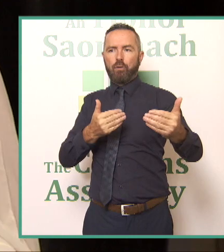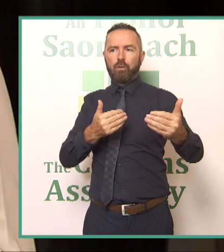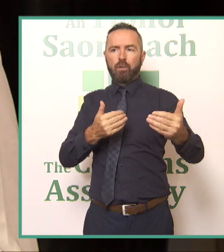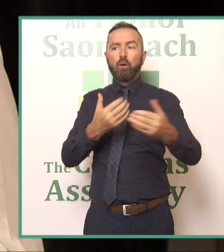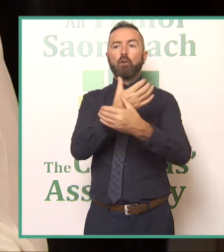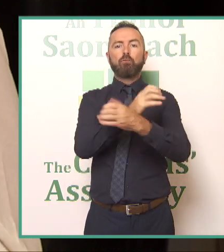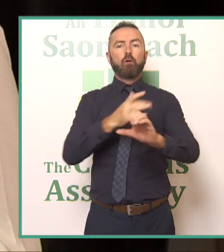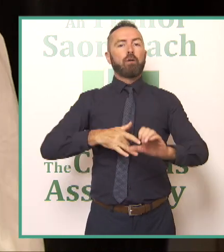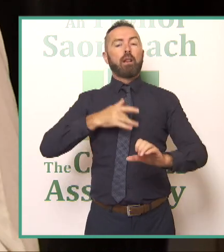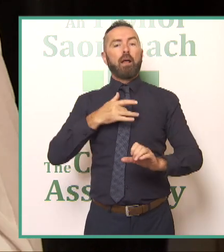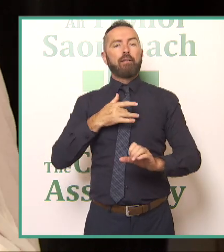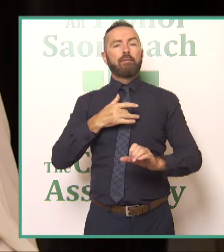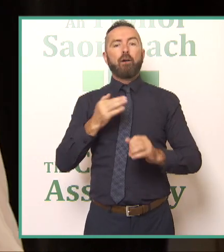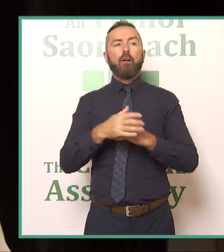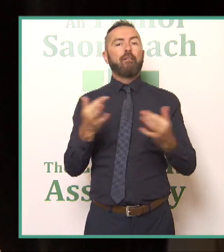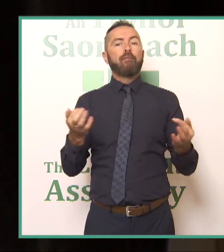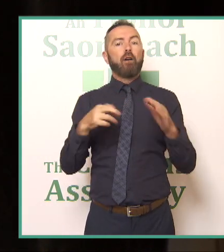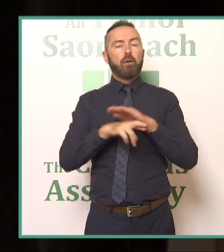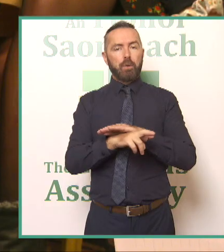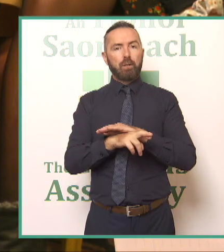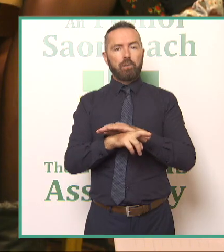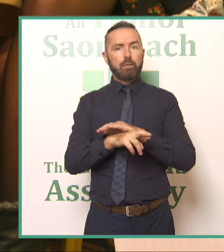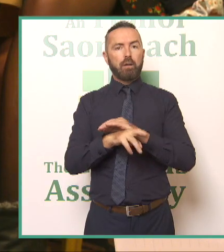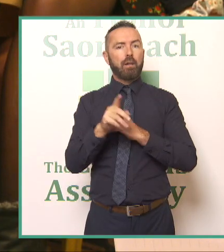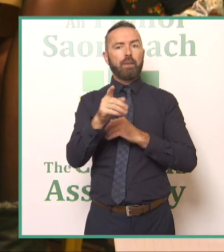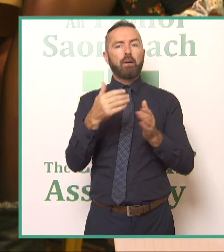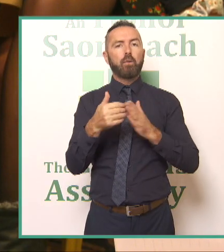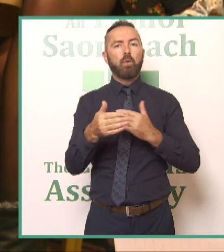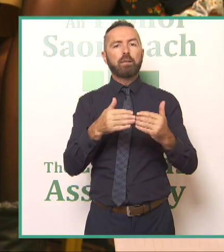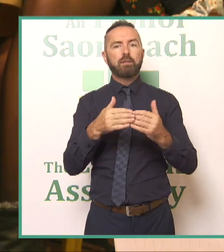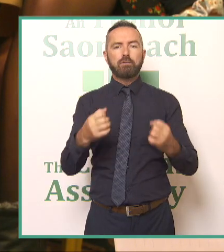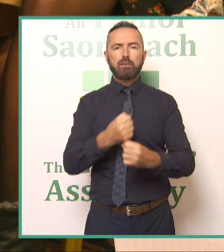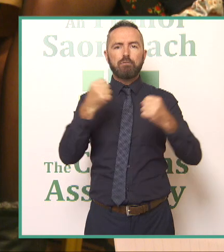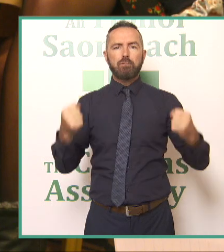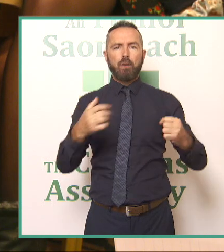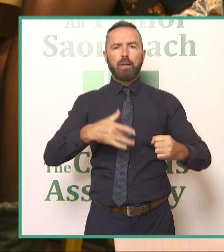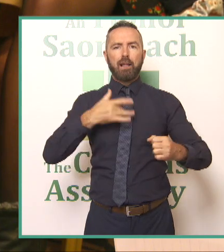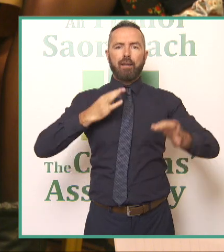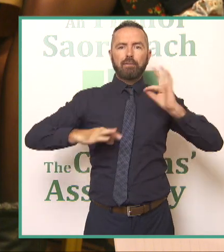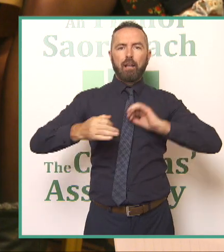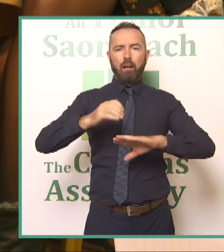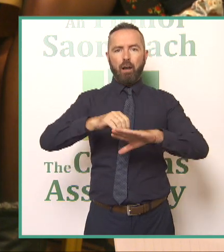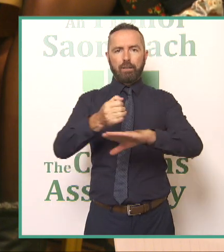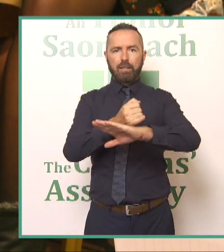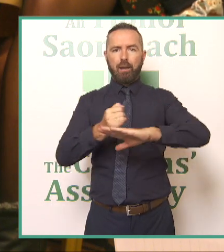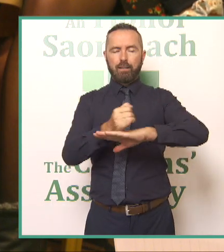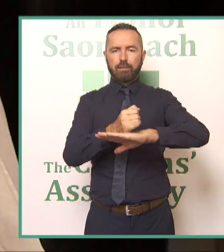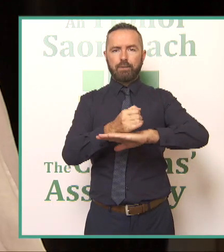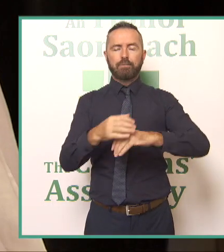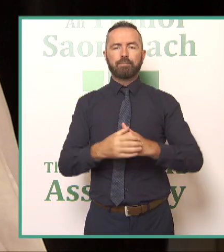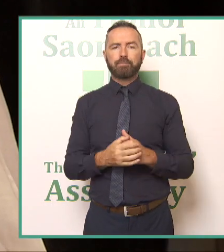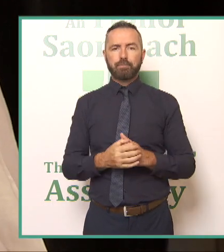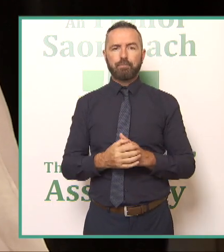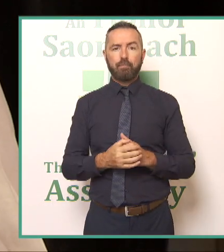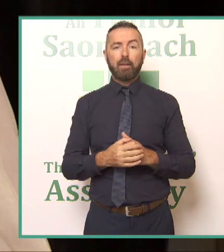life, the life of the farmer, effectively, was the dominant lifestyle on the island. Even